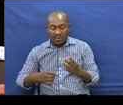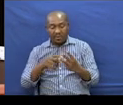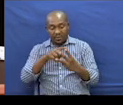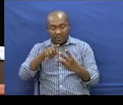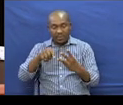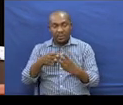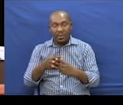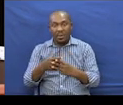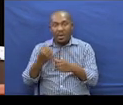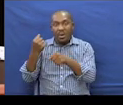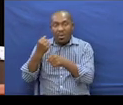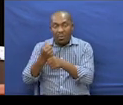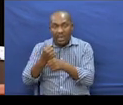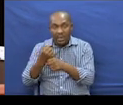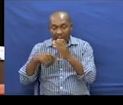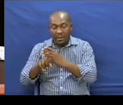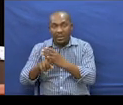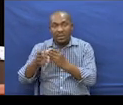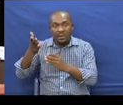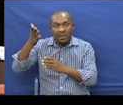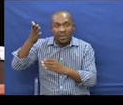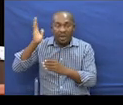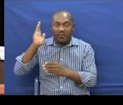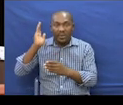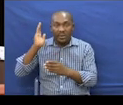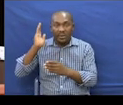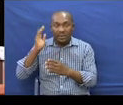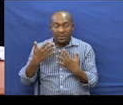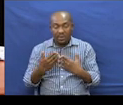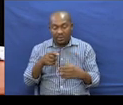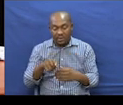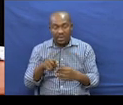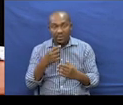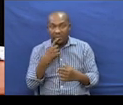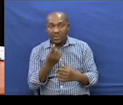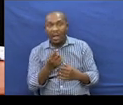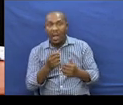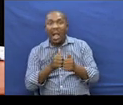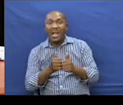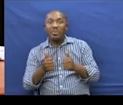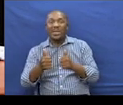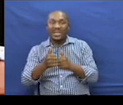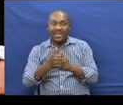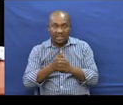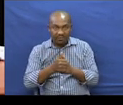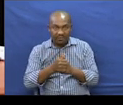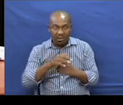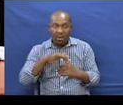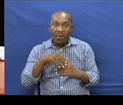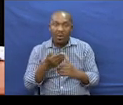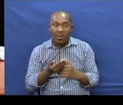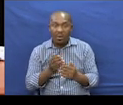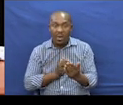So the type of democracy which works through representative is known as representative or indirect